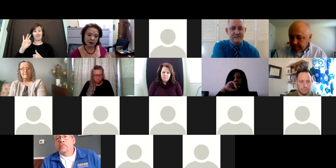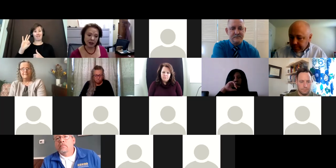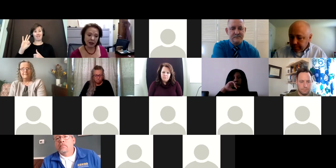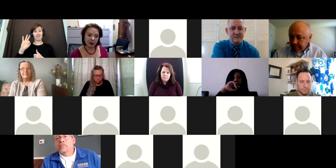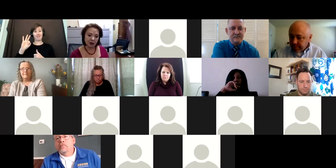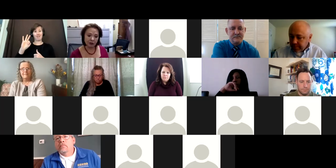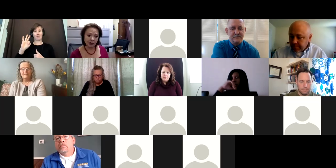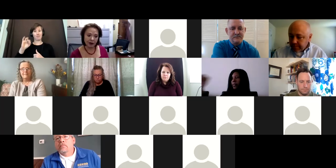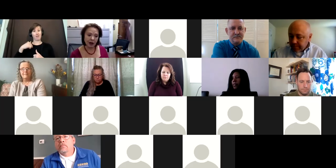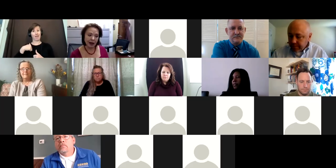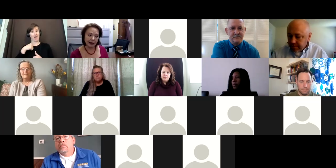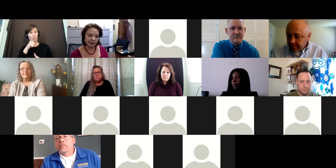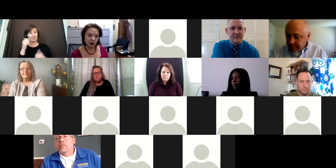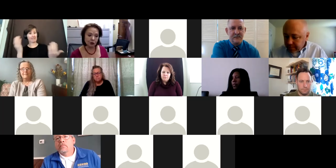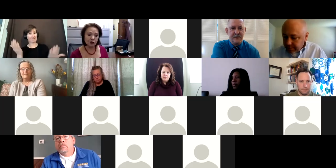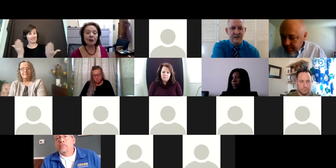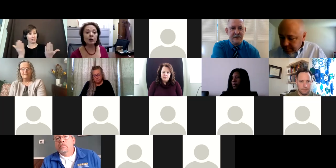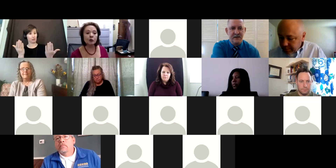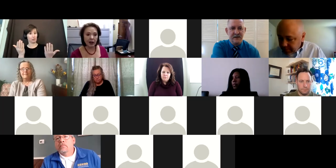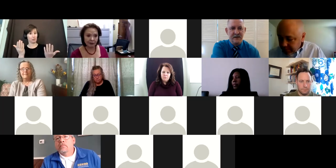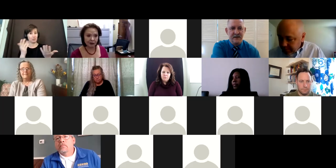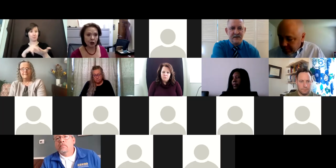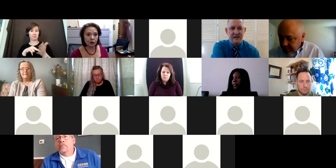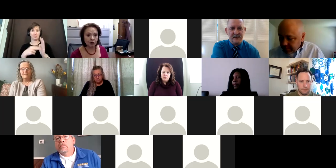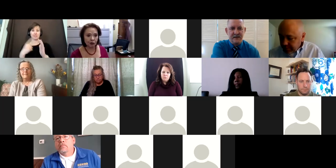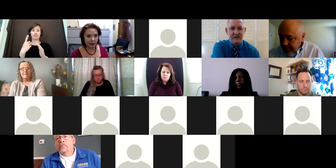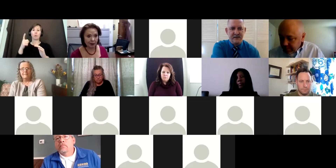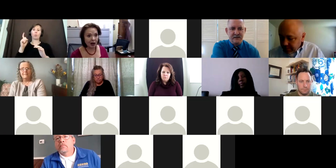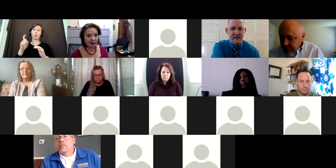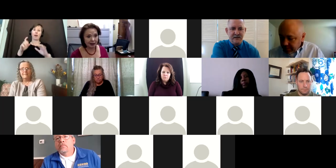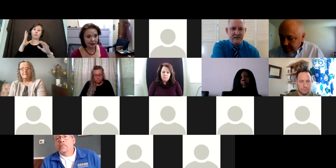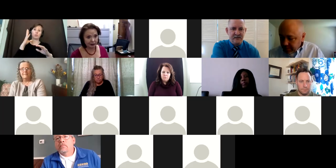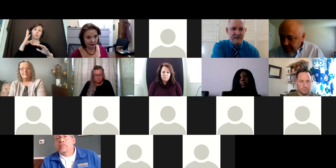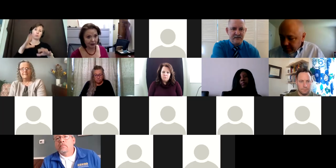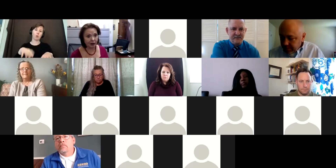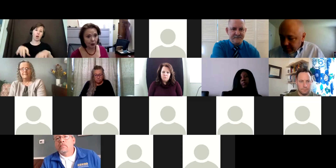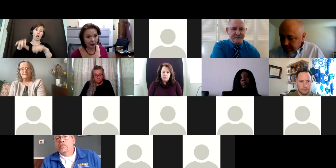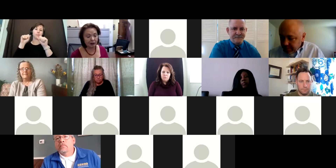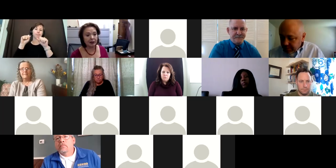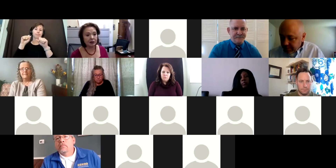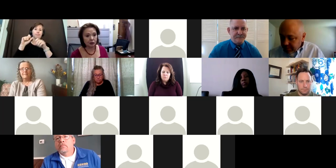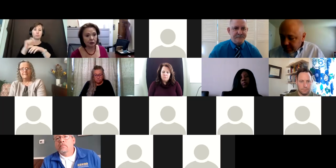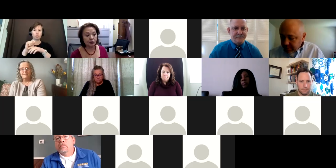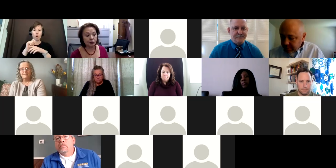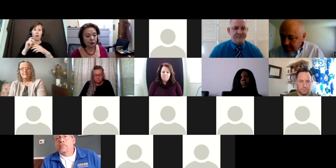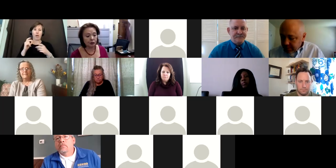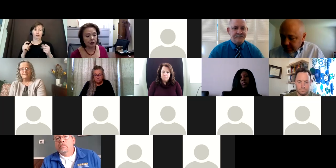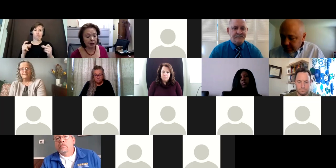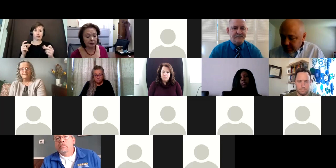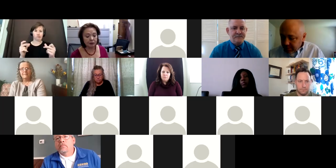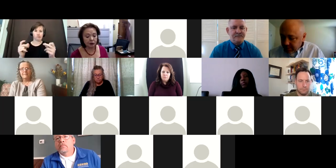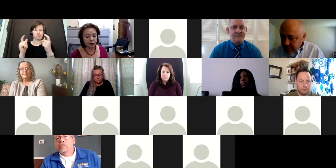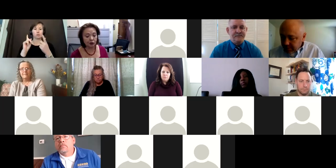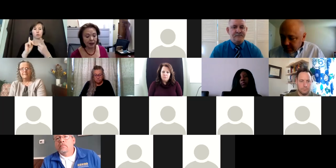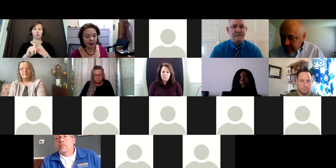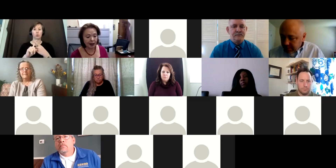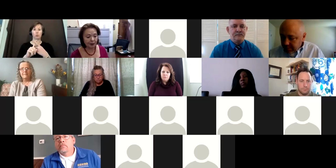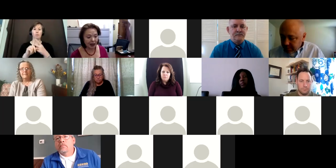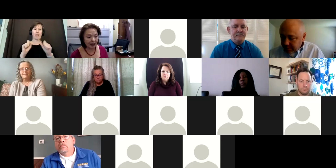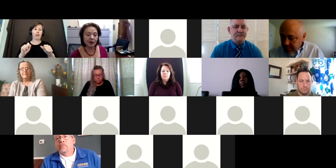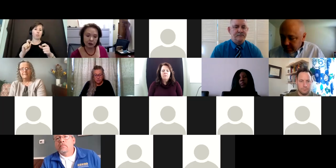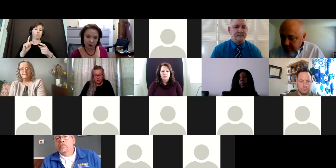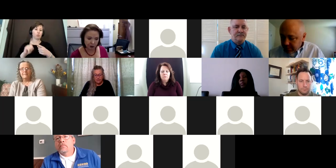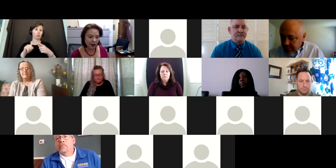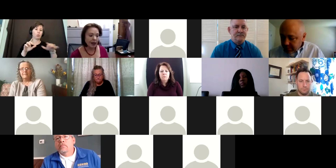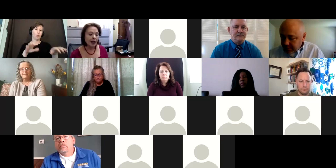If I wasn't here, someone would have to go through that process very quickly to do the